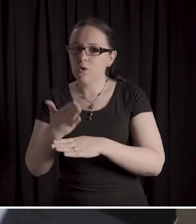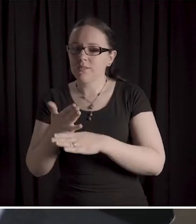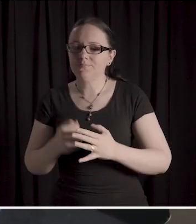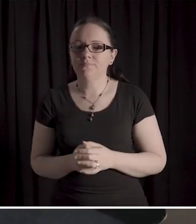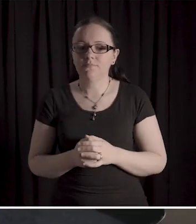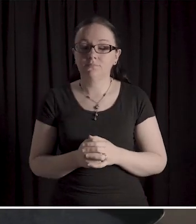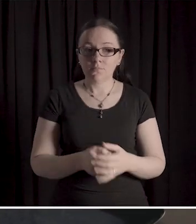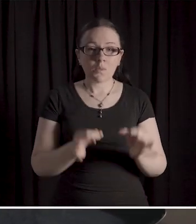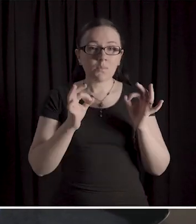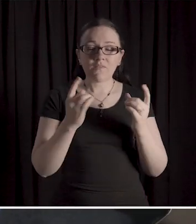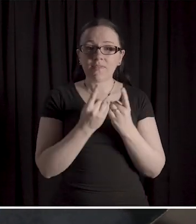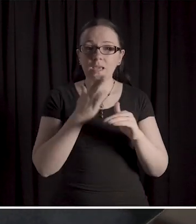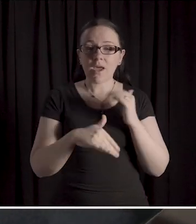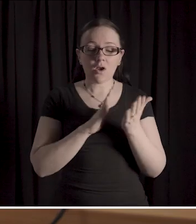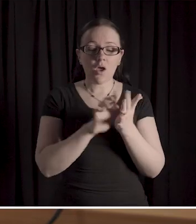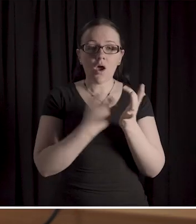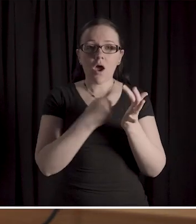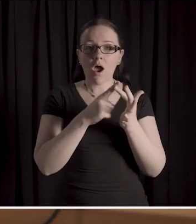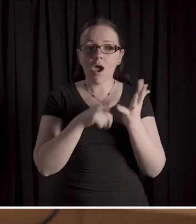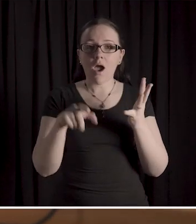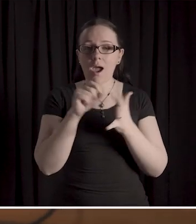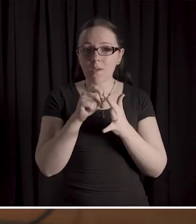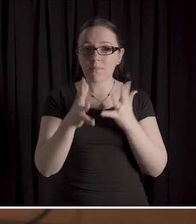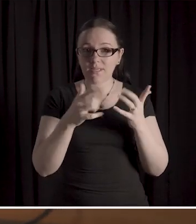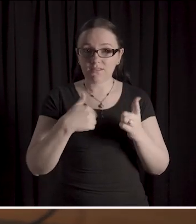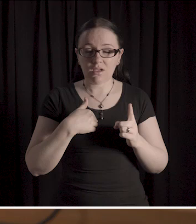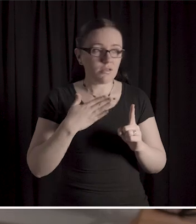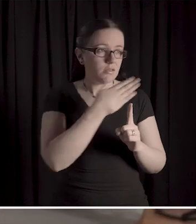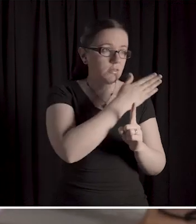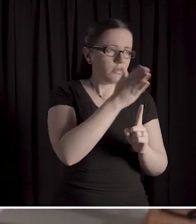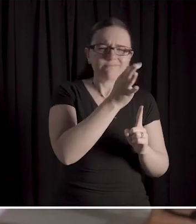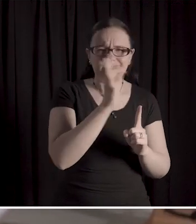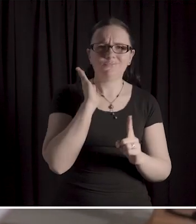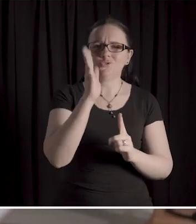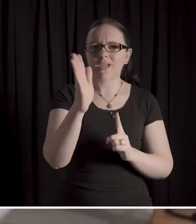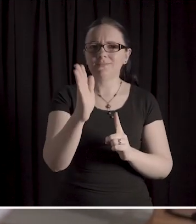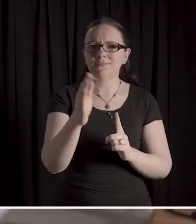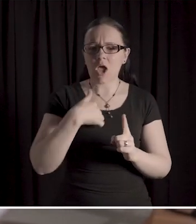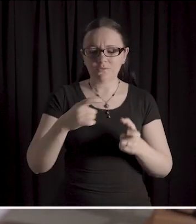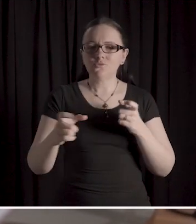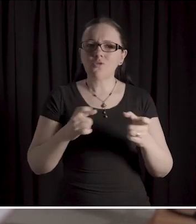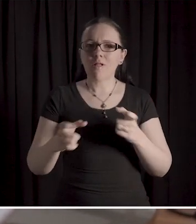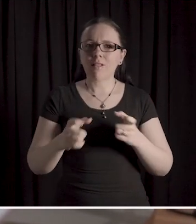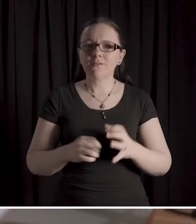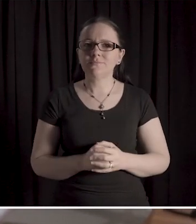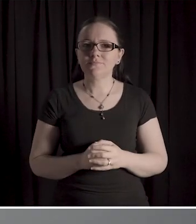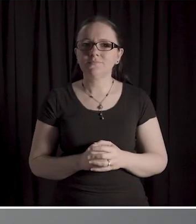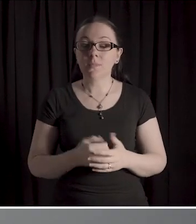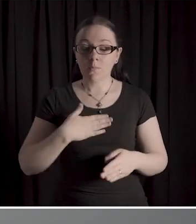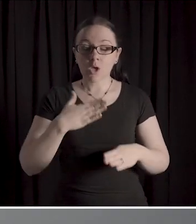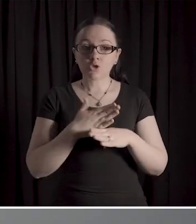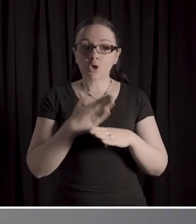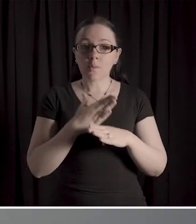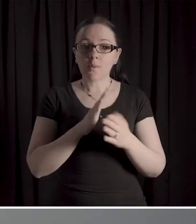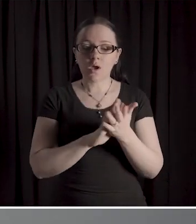beauty of Hire Up is the fact that it cuts out the middleman. It enables people with a disability to be in the driver's seat.